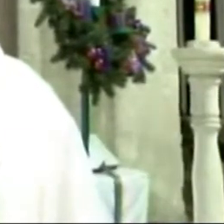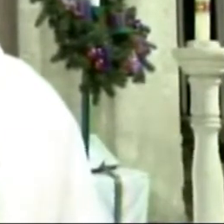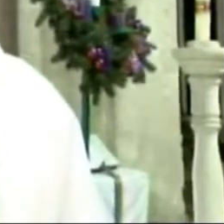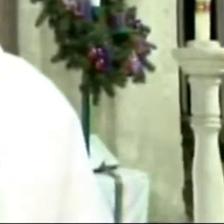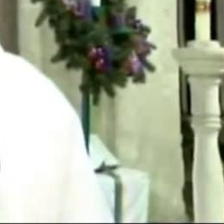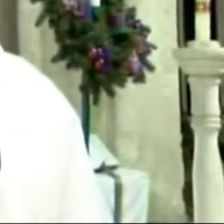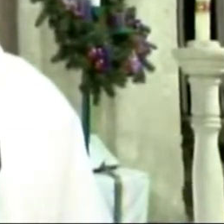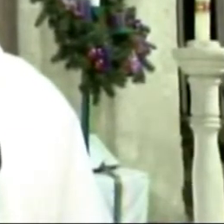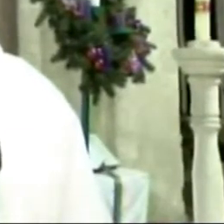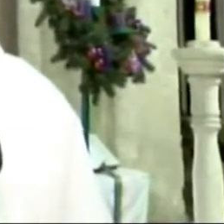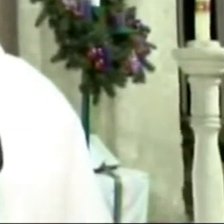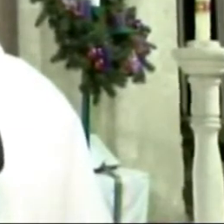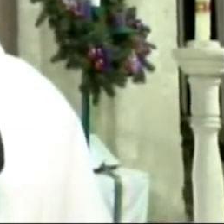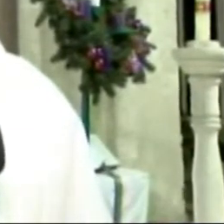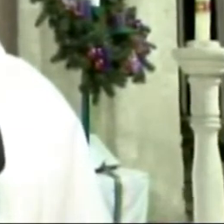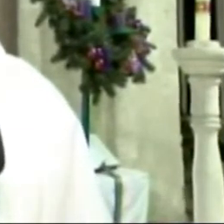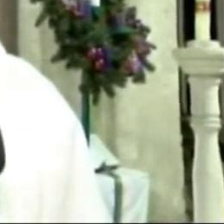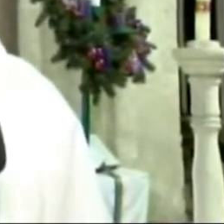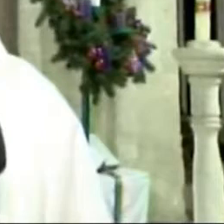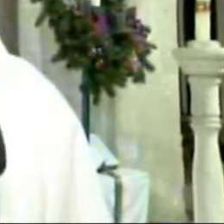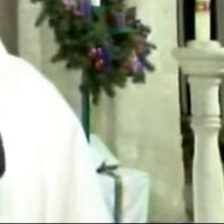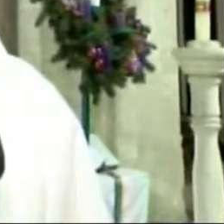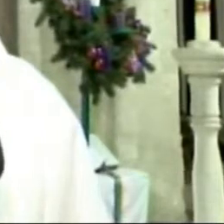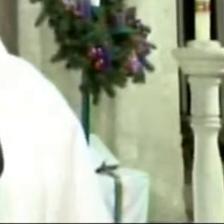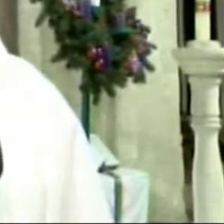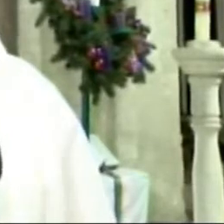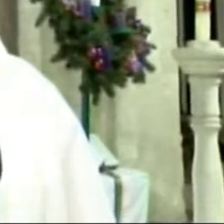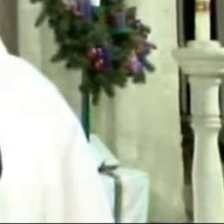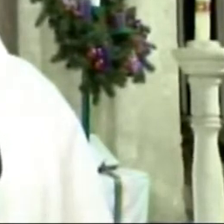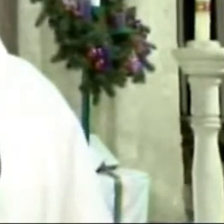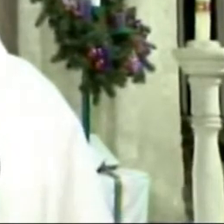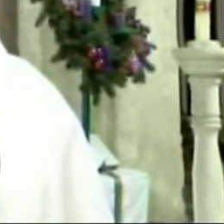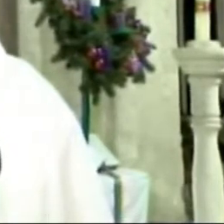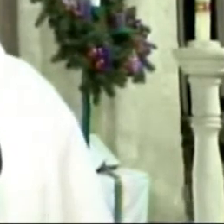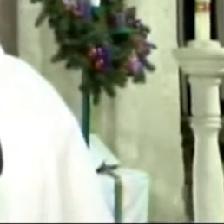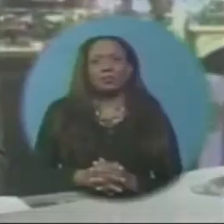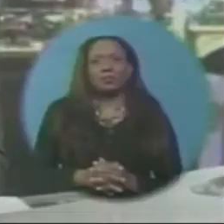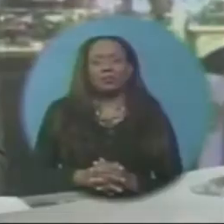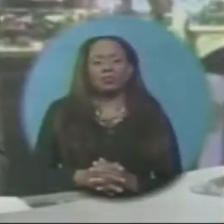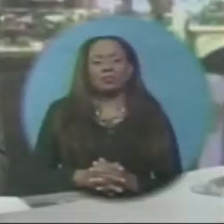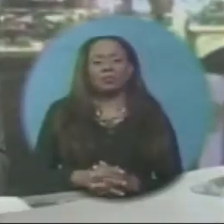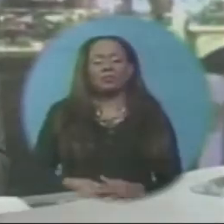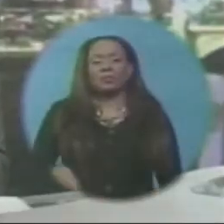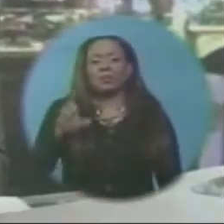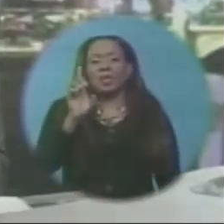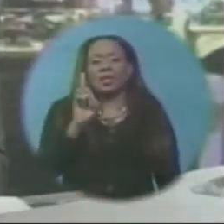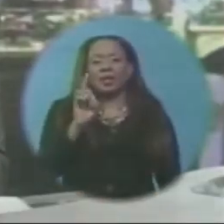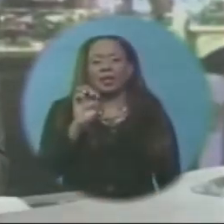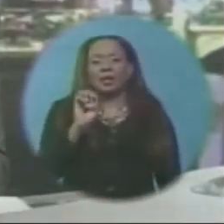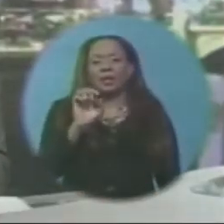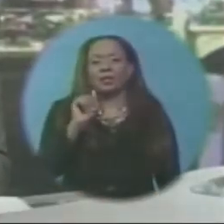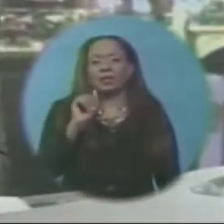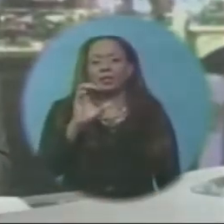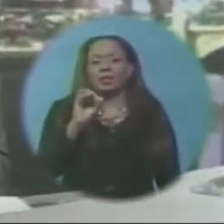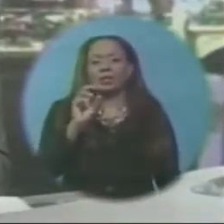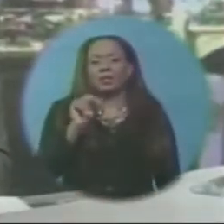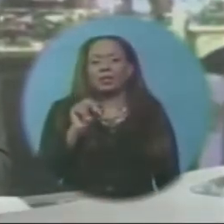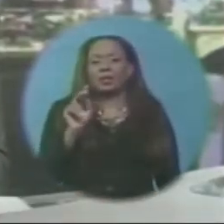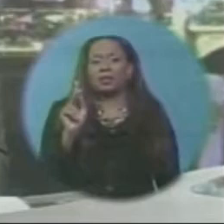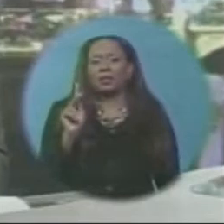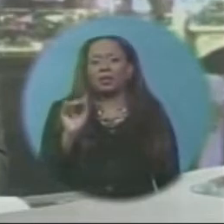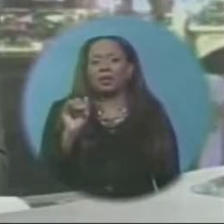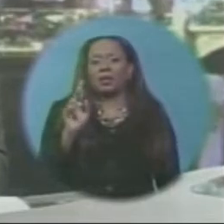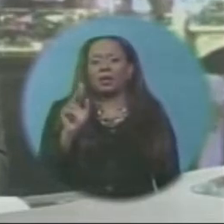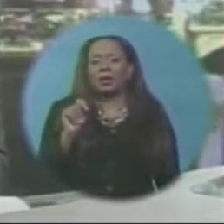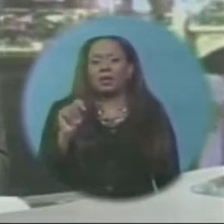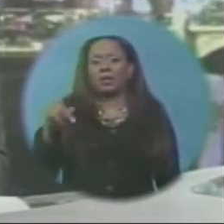me and in whatever capacity He wants to use me, I'm willing. I surrender myself to Him. Deacon Kurt Prosper said it is a